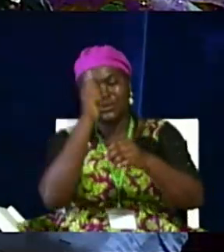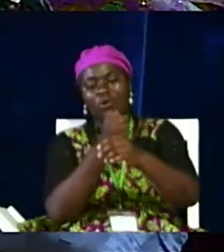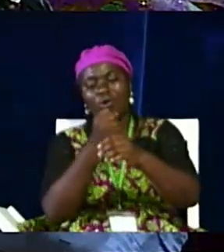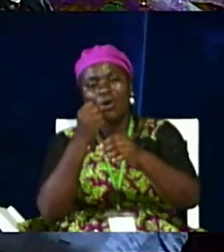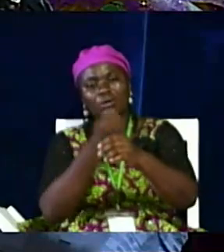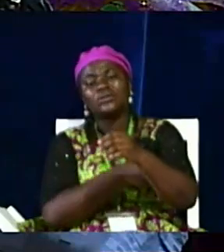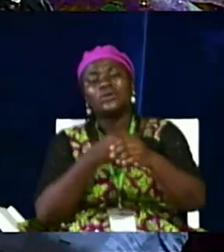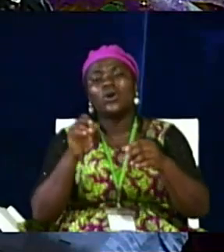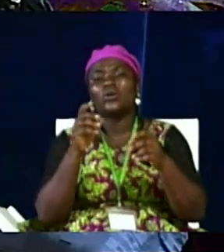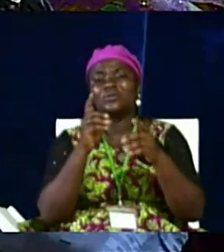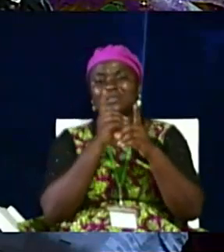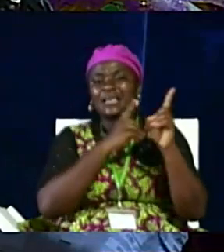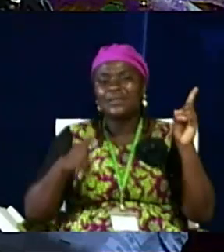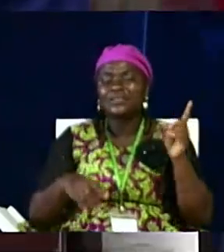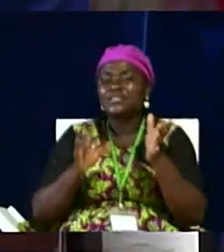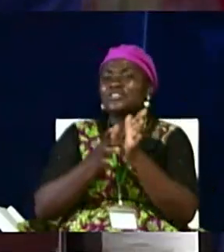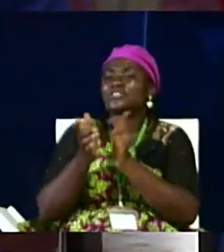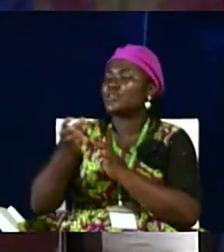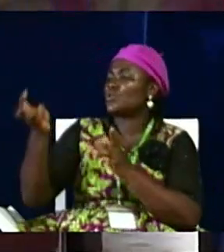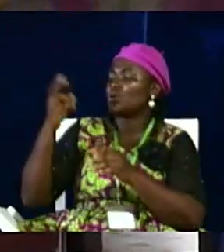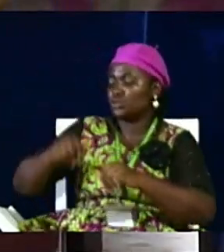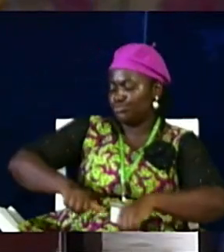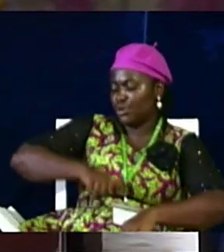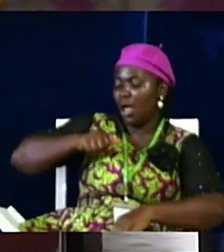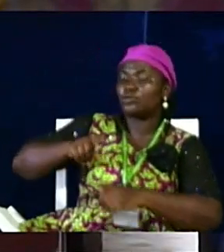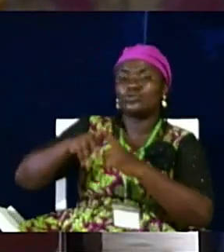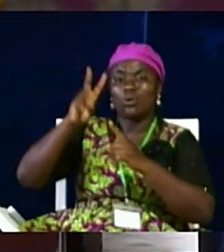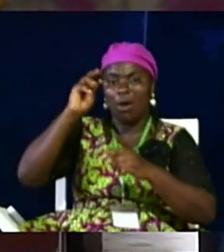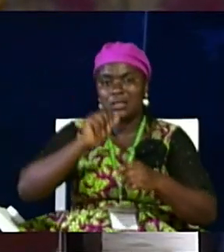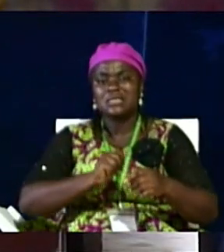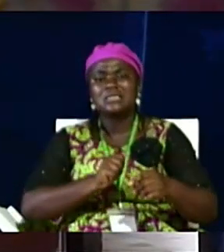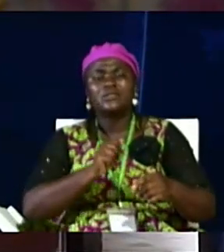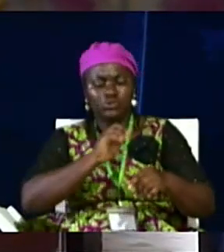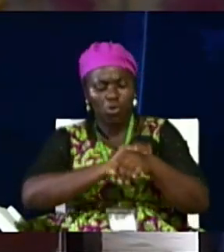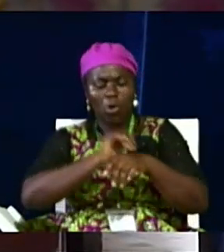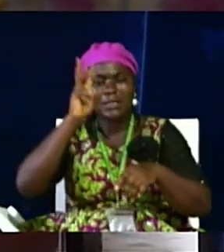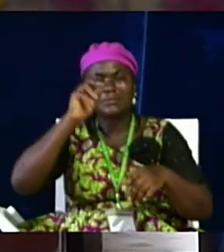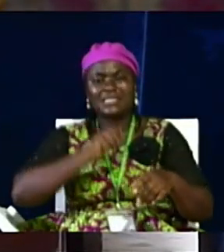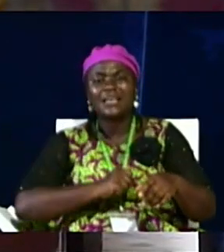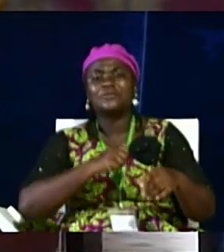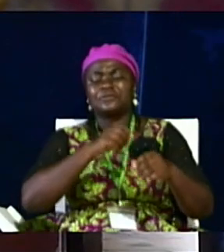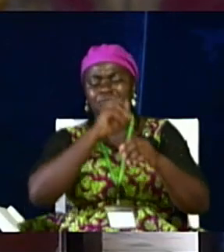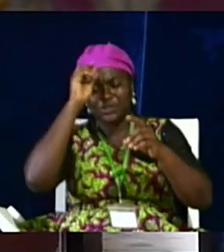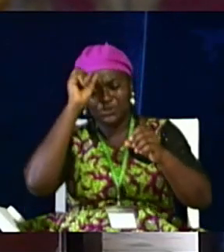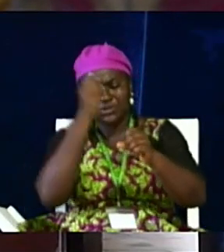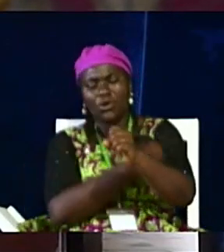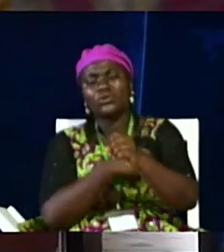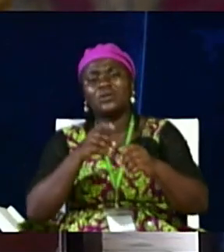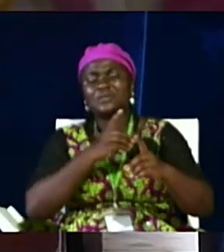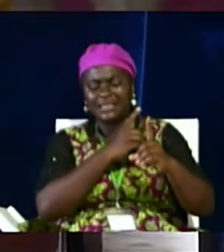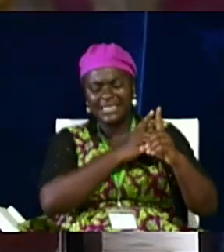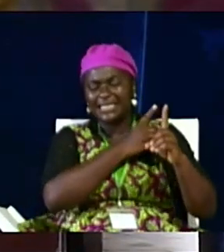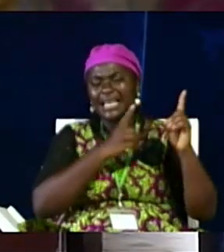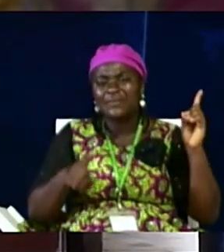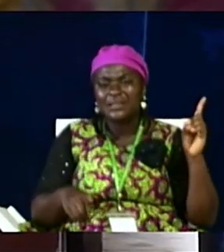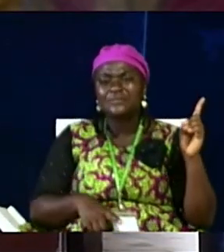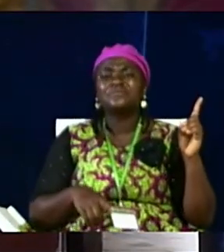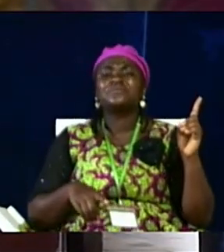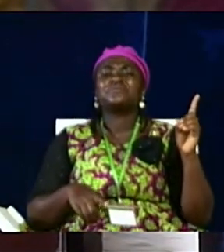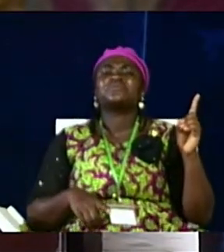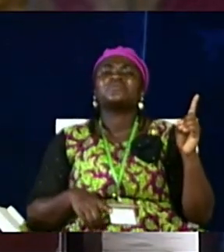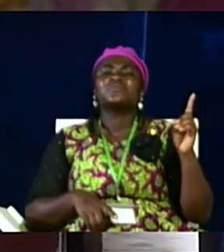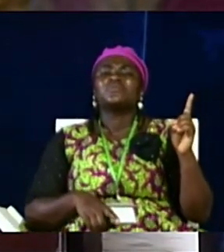Jesus was proud to call himself son of David. Every reproach was removed from his life. It doesn't matter how many